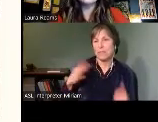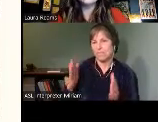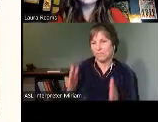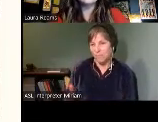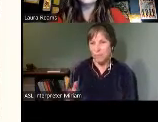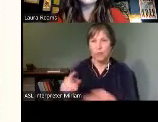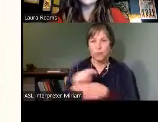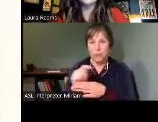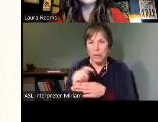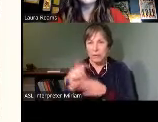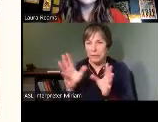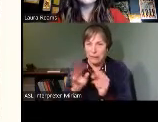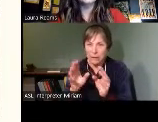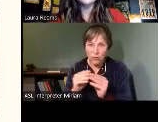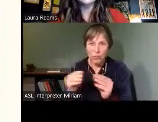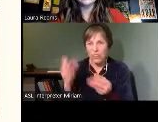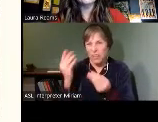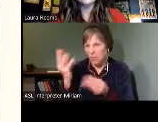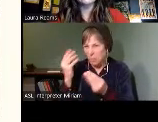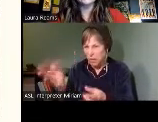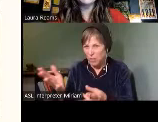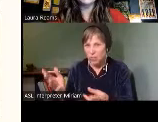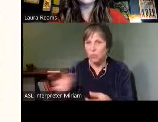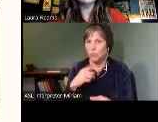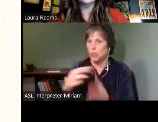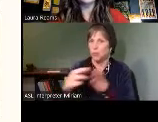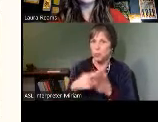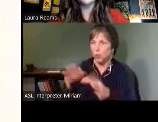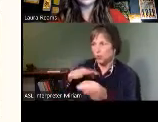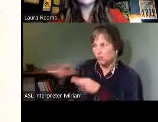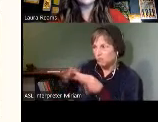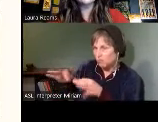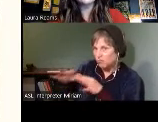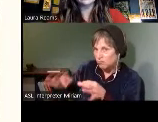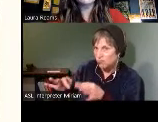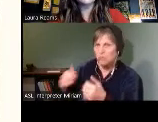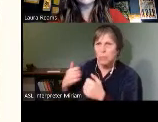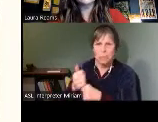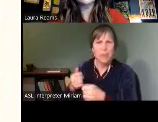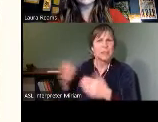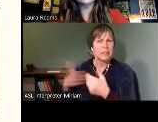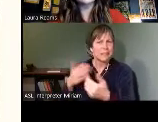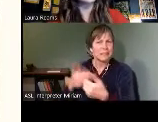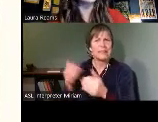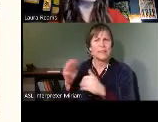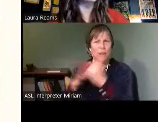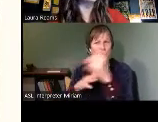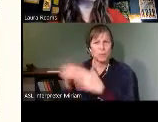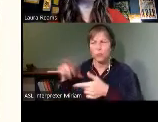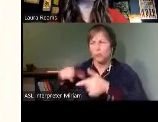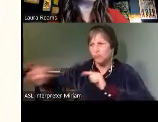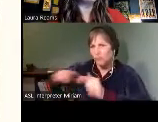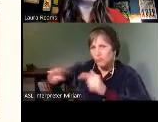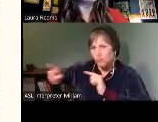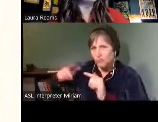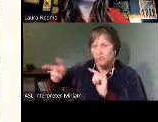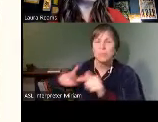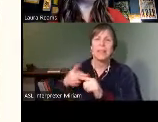upfront with what the rules are and create a dialogue and make it comfortable for our candidates to come to us and ask us questions